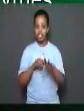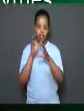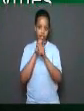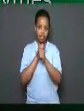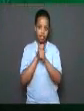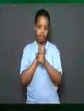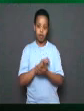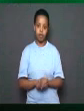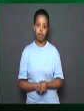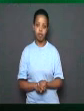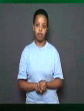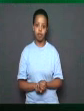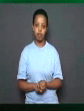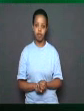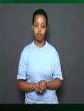Time's up!